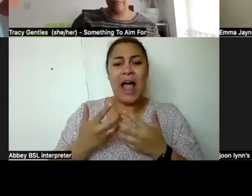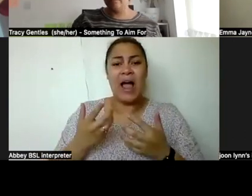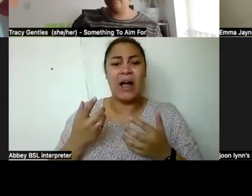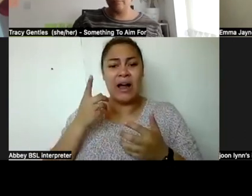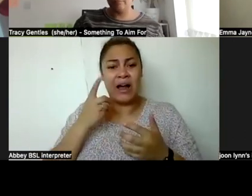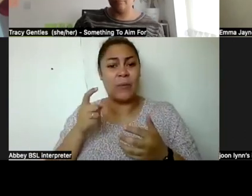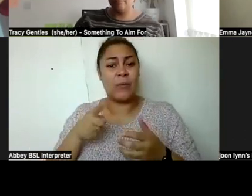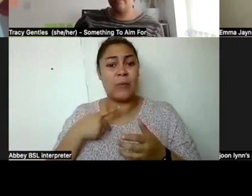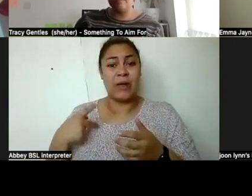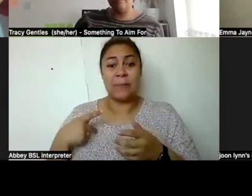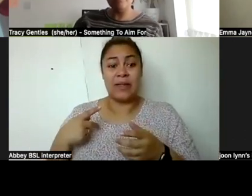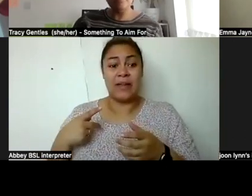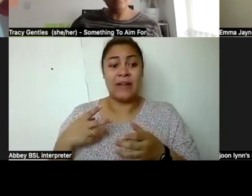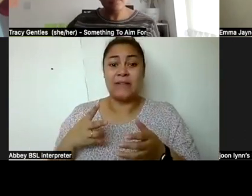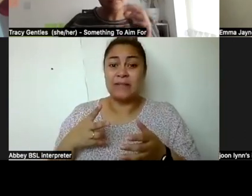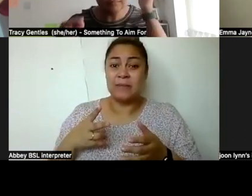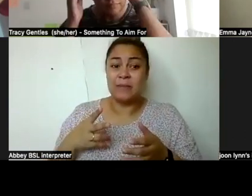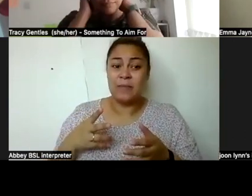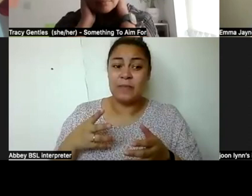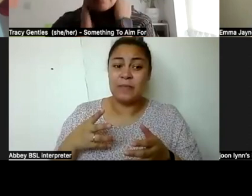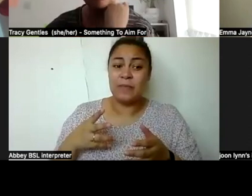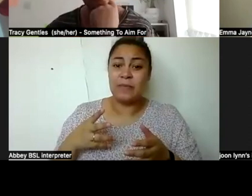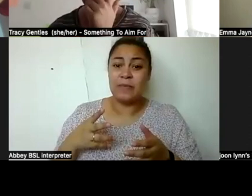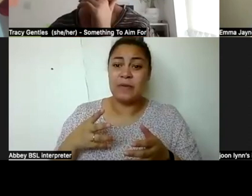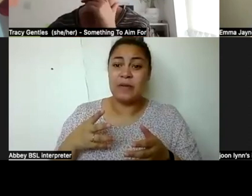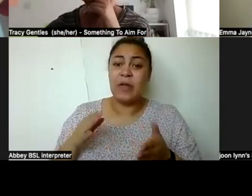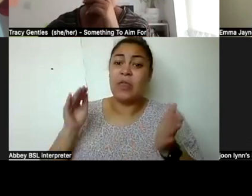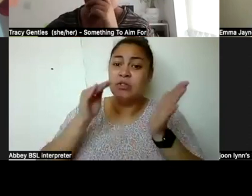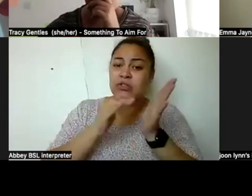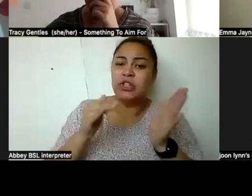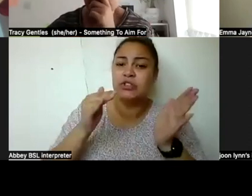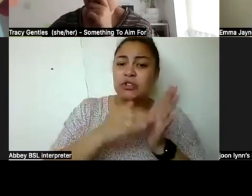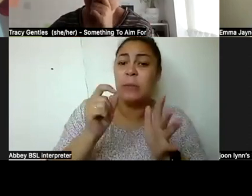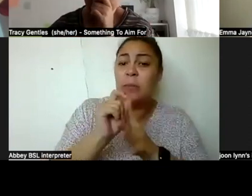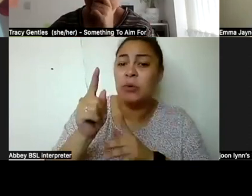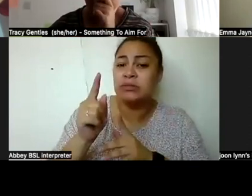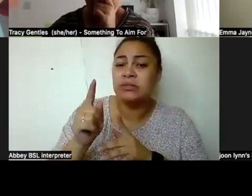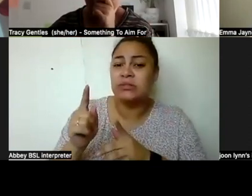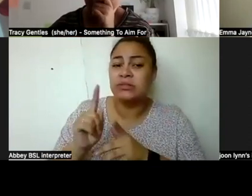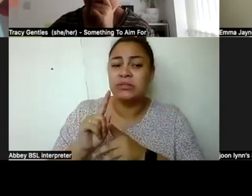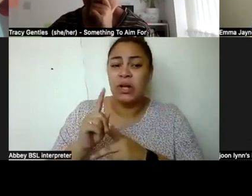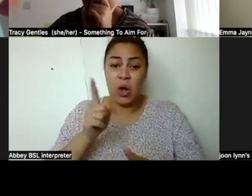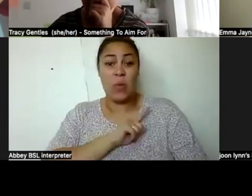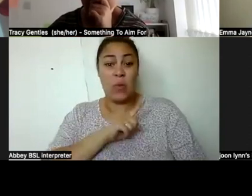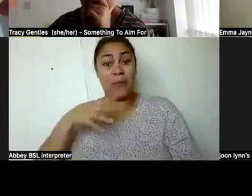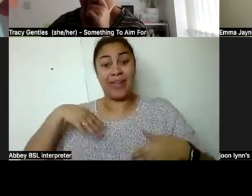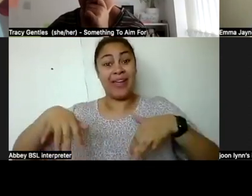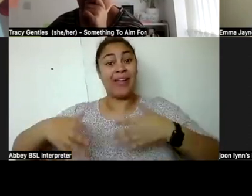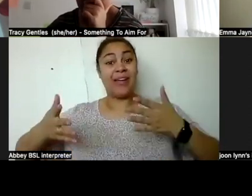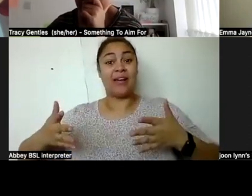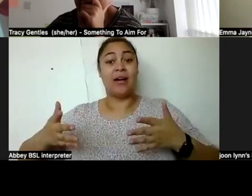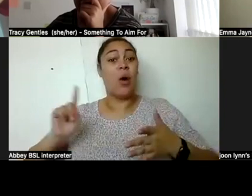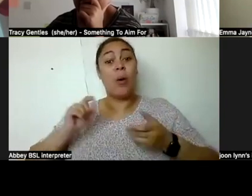very intentional about the touch points, the touchstones of why we're here and what we